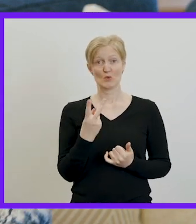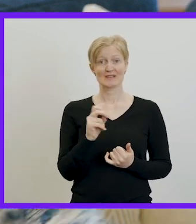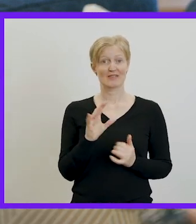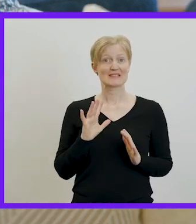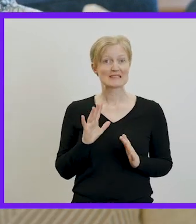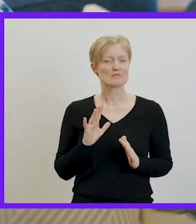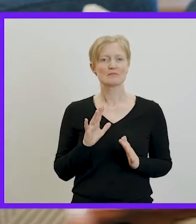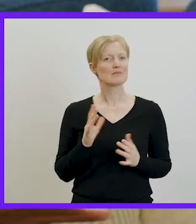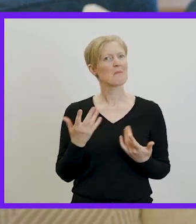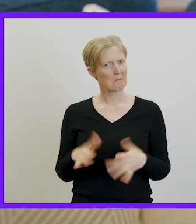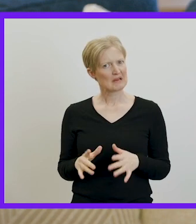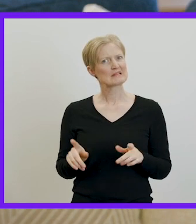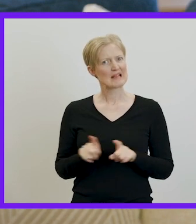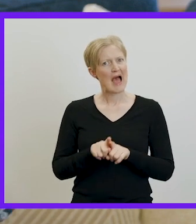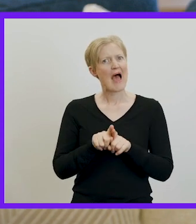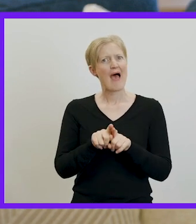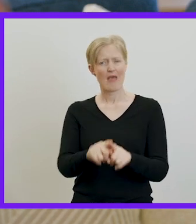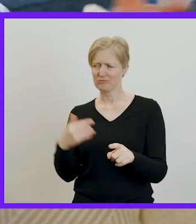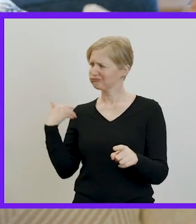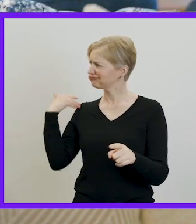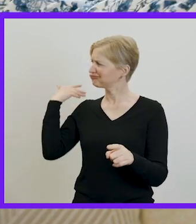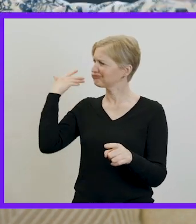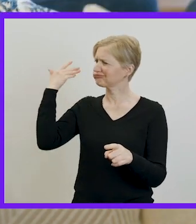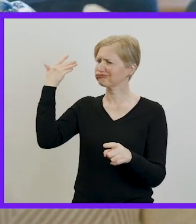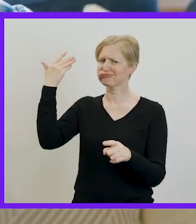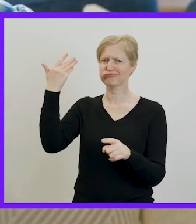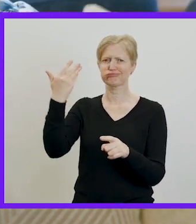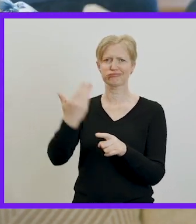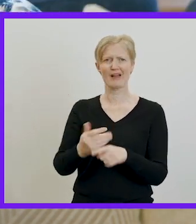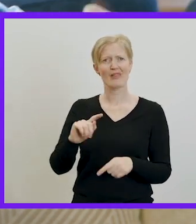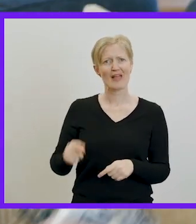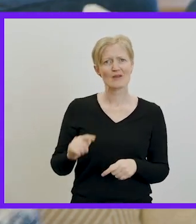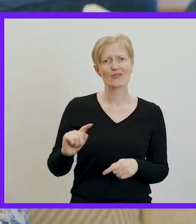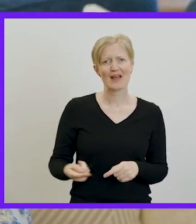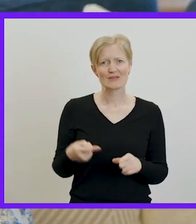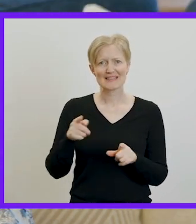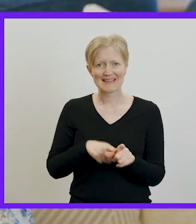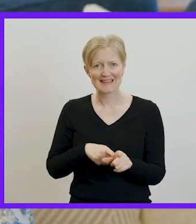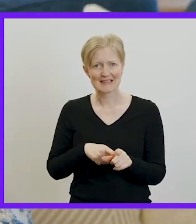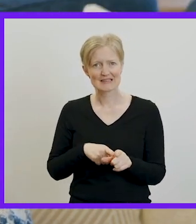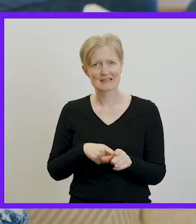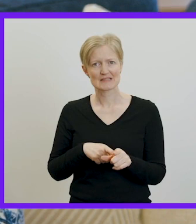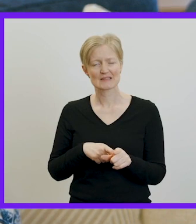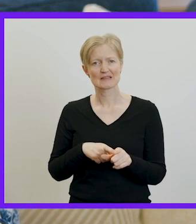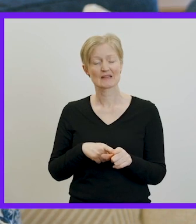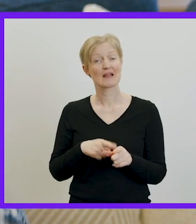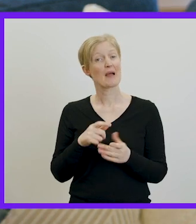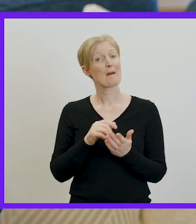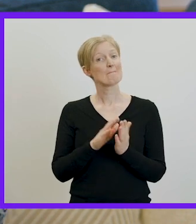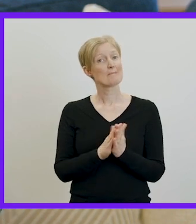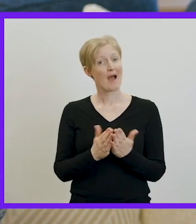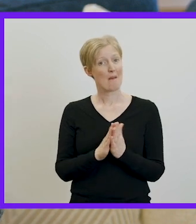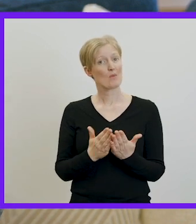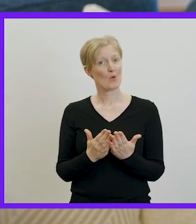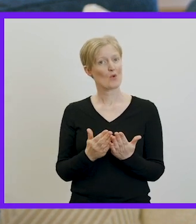They've been happening all throughout biblical history, all throughout mankind's history. This sort of thing has gone on. But